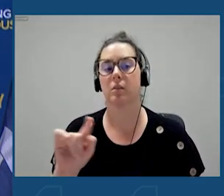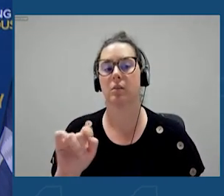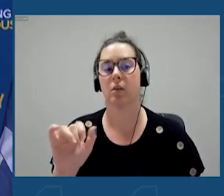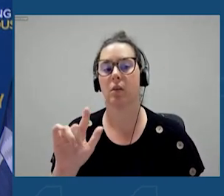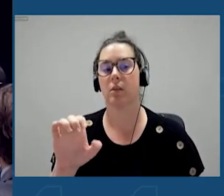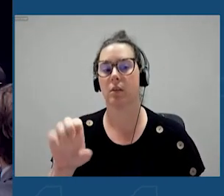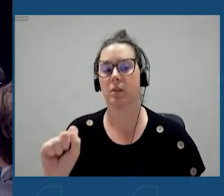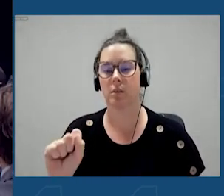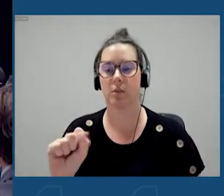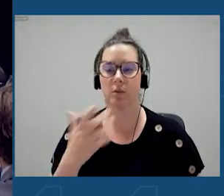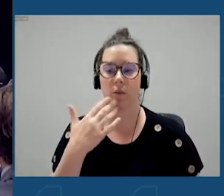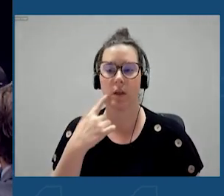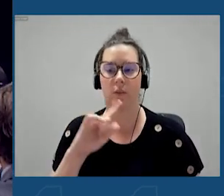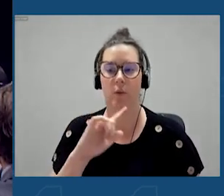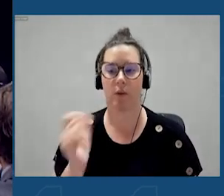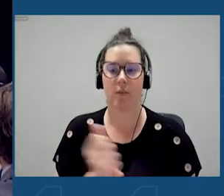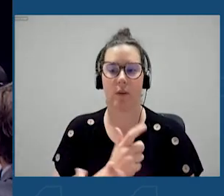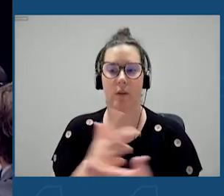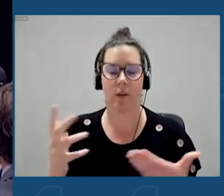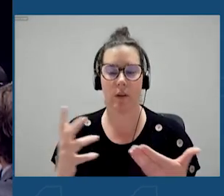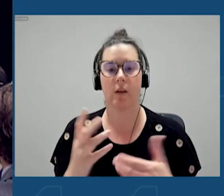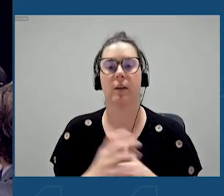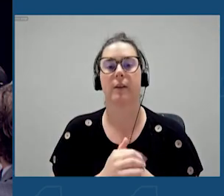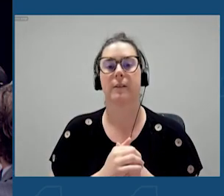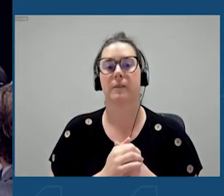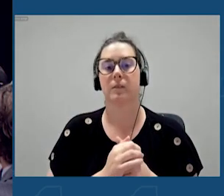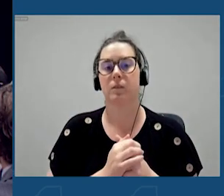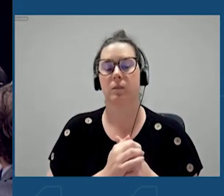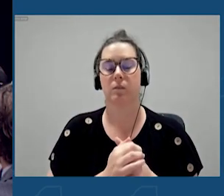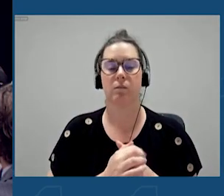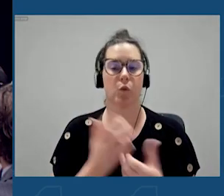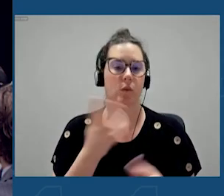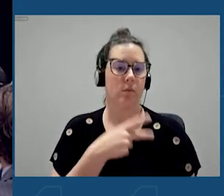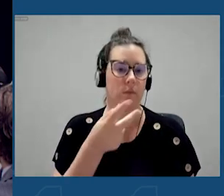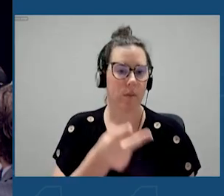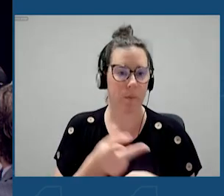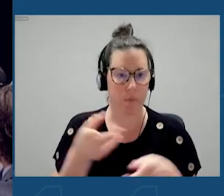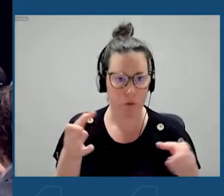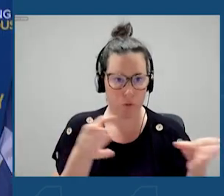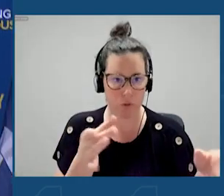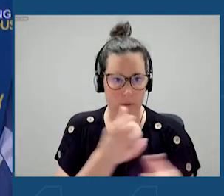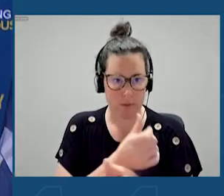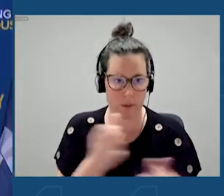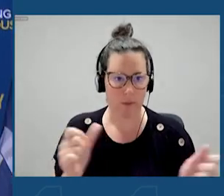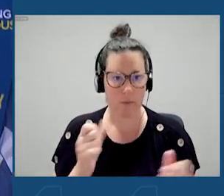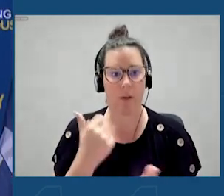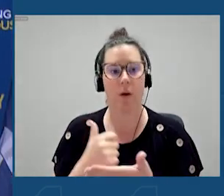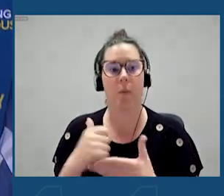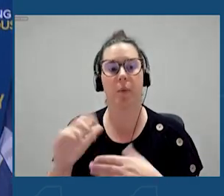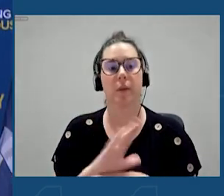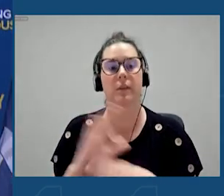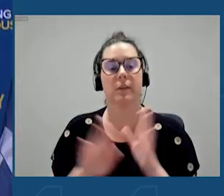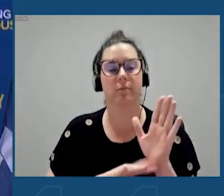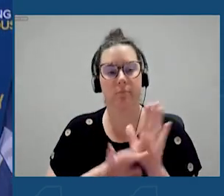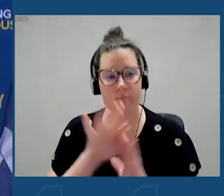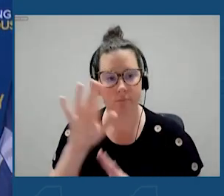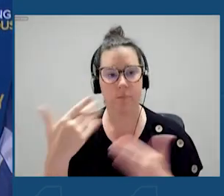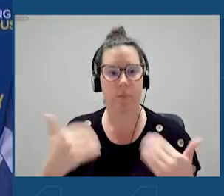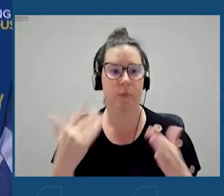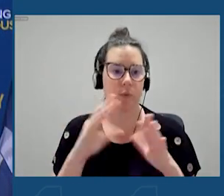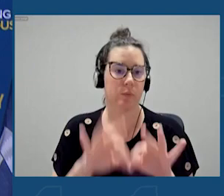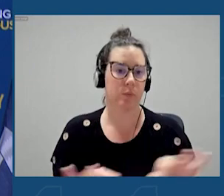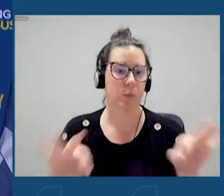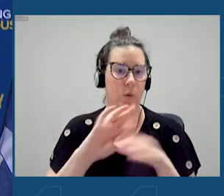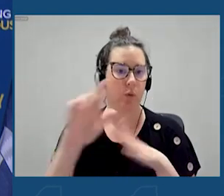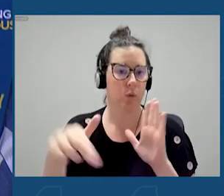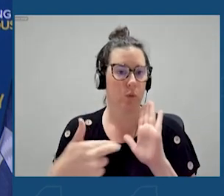keeping our constituents safe, our streets safe, and helping our businesses thrive. And so an important role you play, and I've had a chance to meet members of your team, and